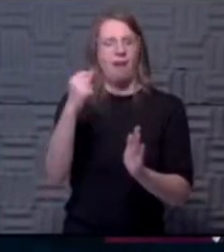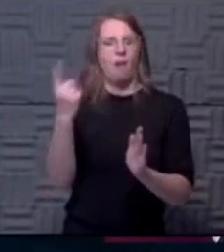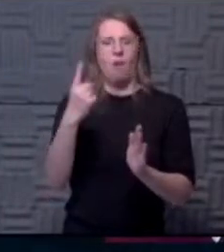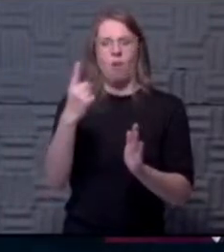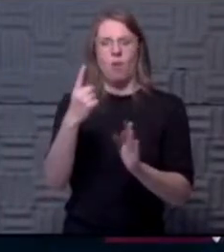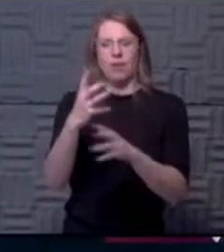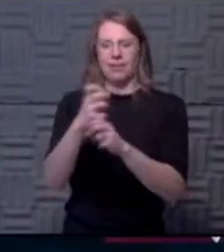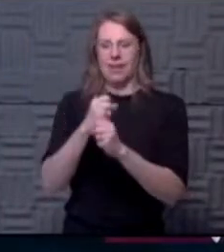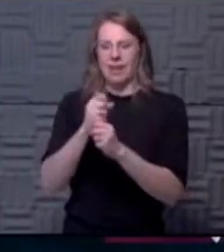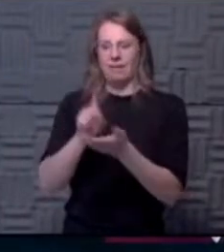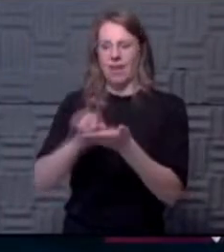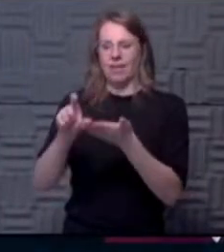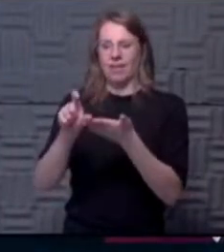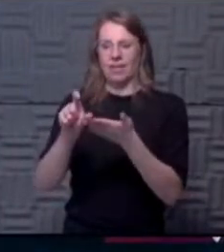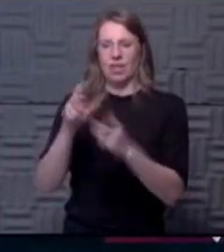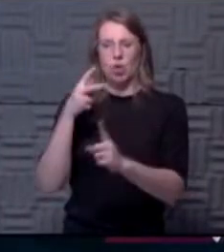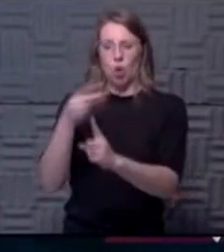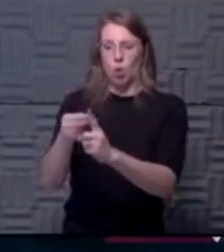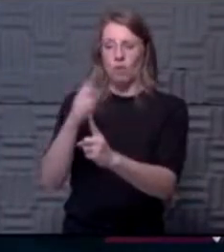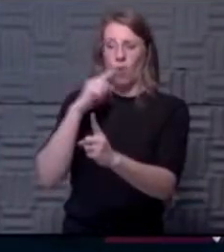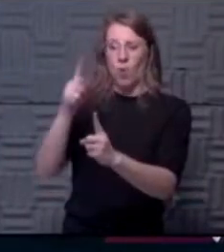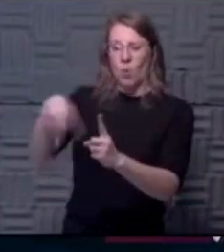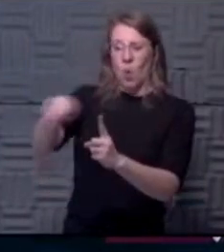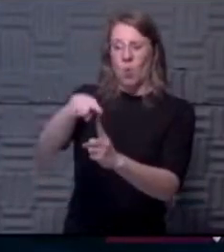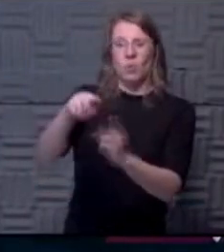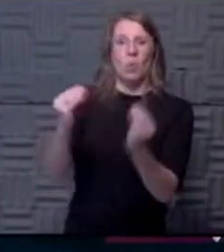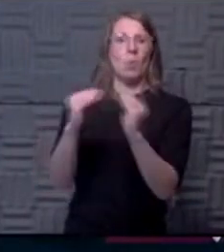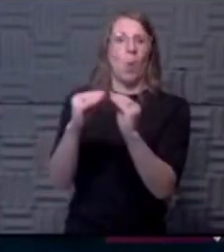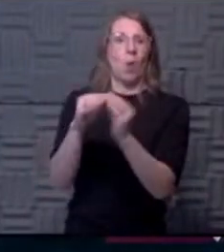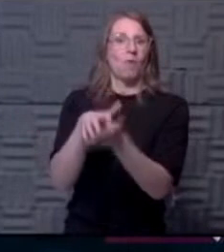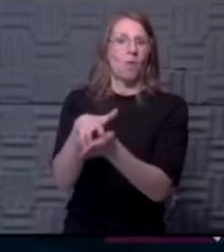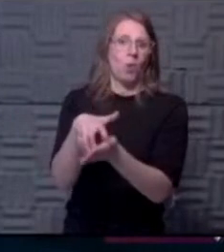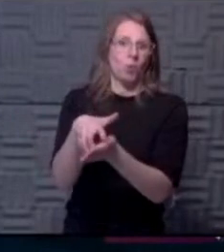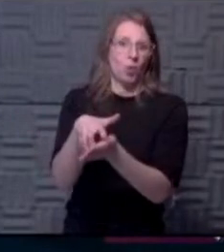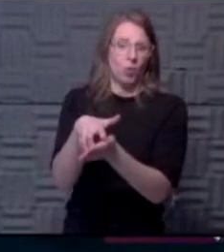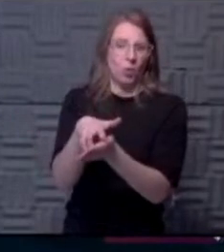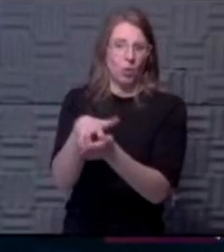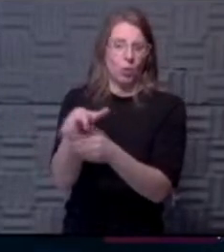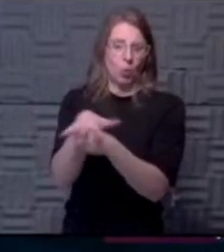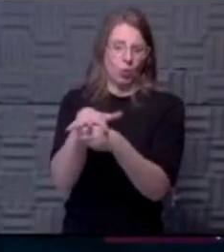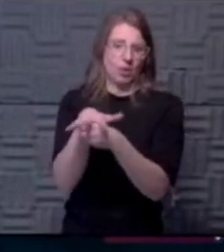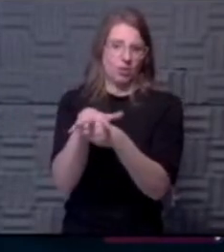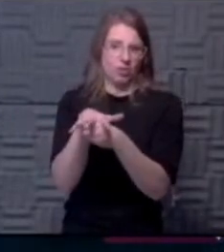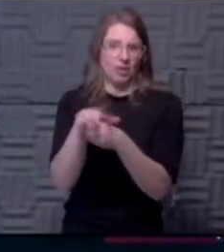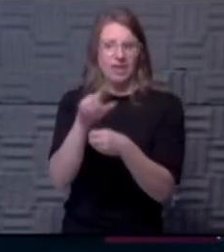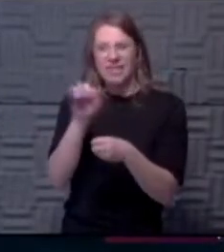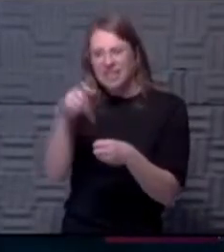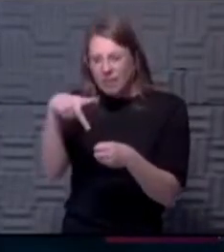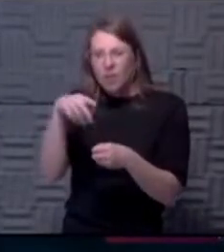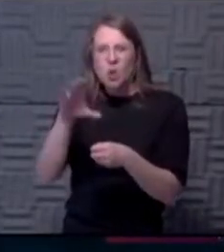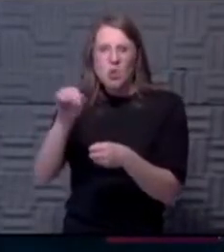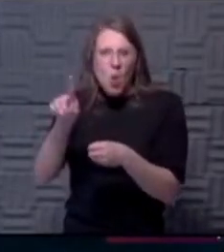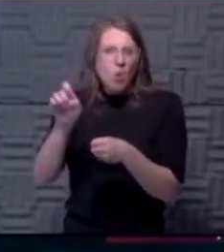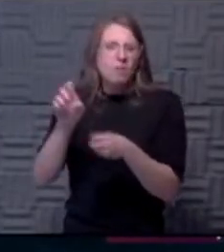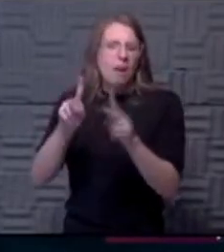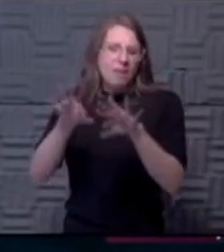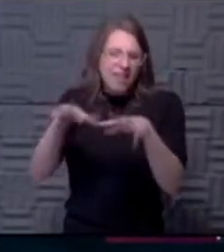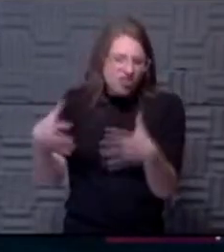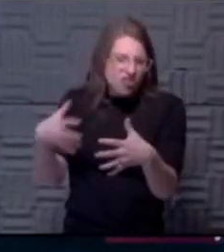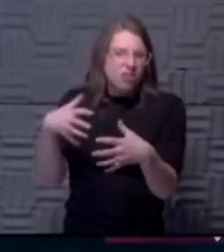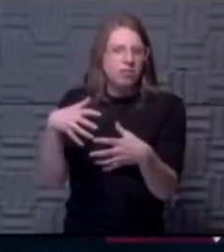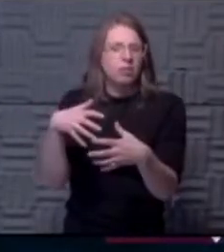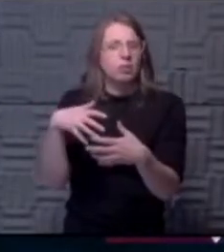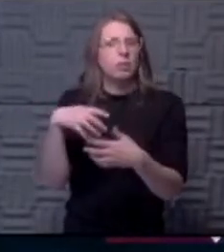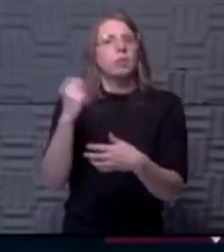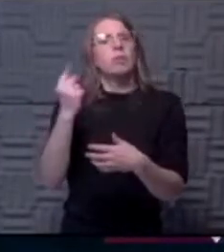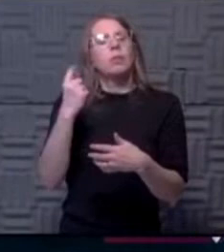getting vaccine doses to those who are in those more vulnerable locations, zip codes, populations. I know your